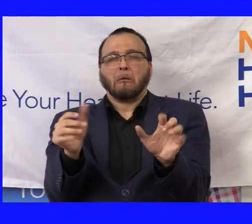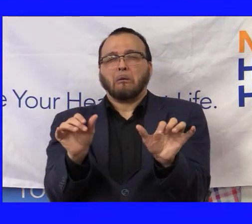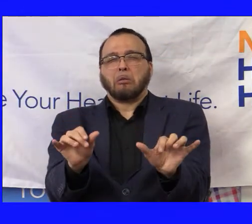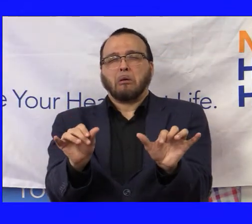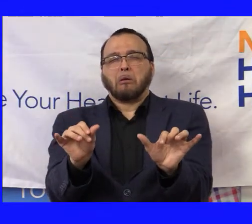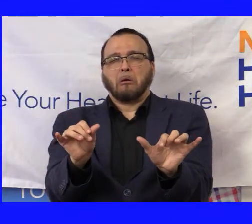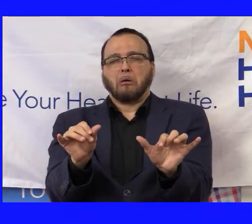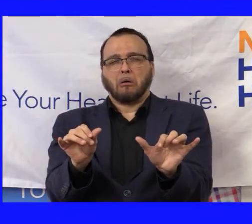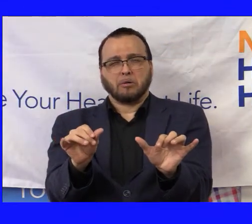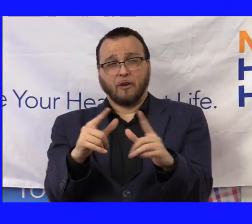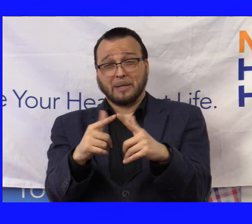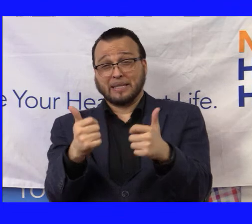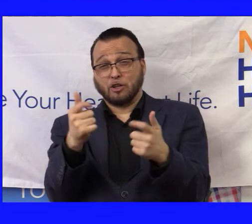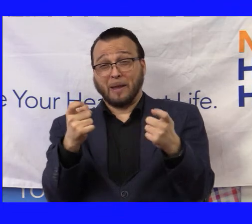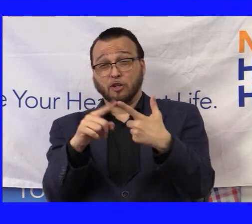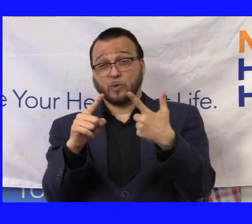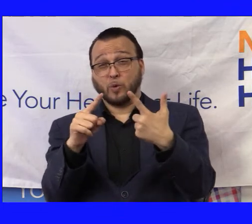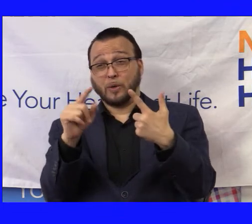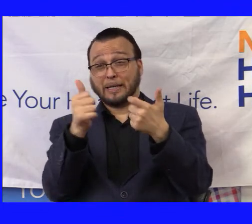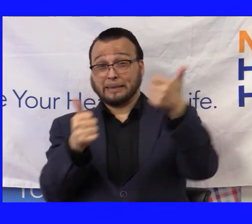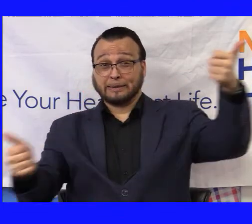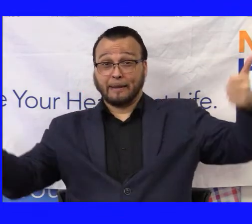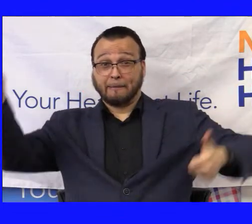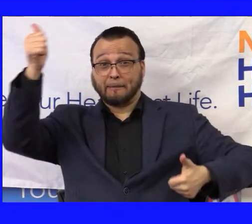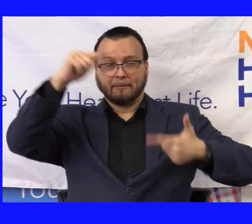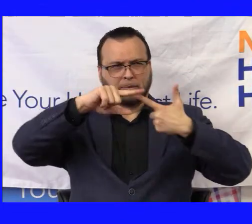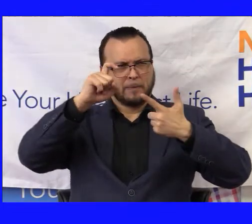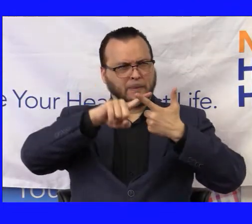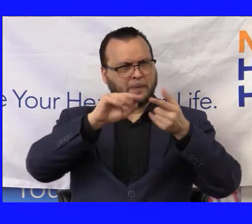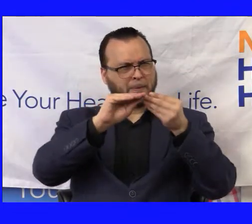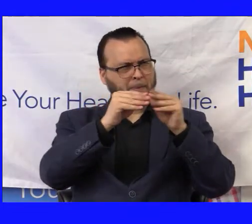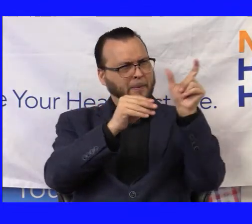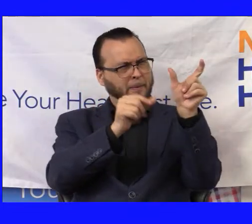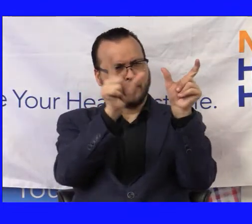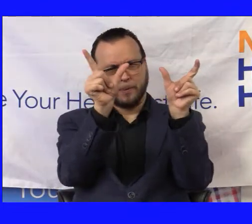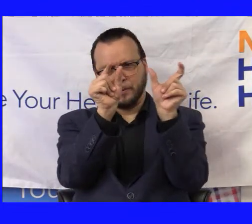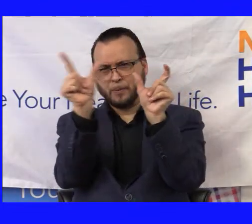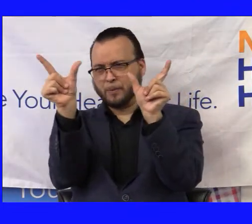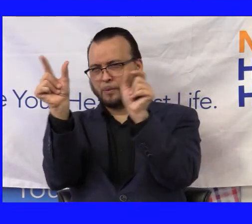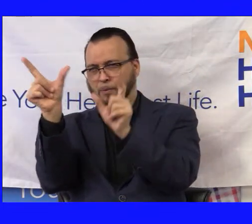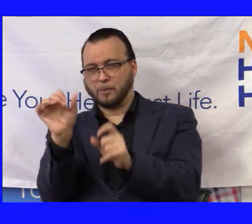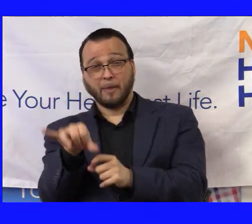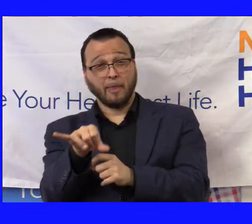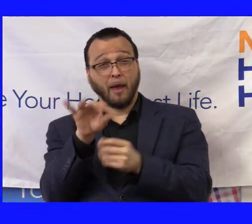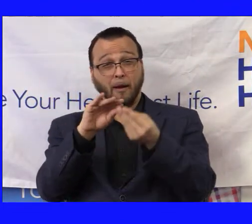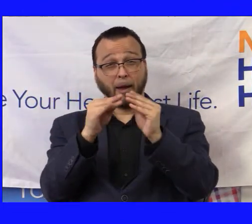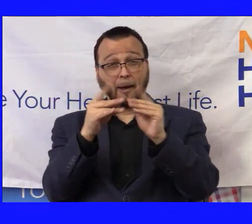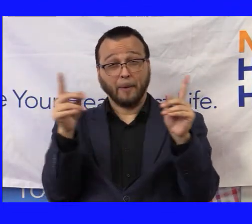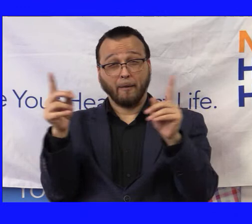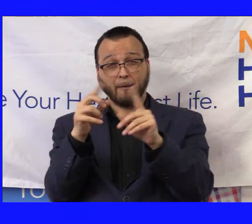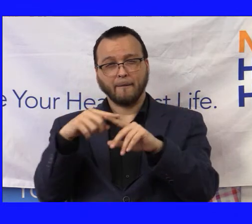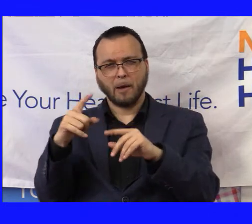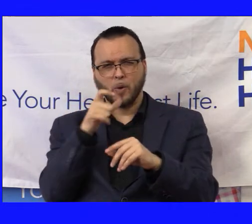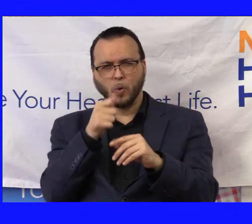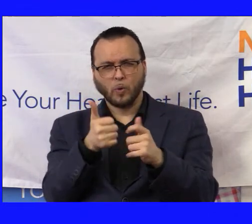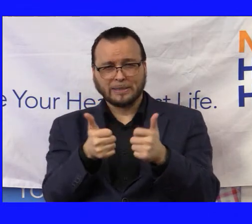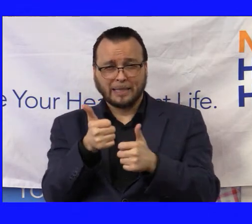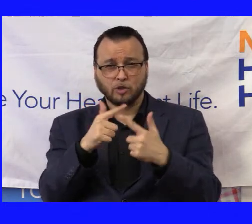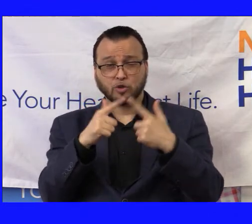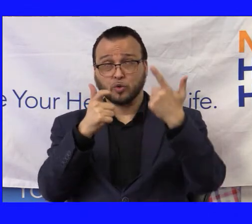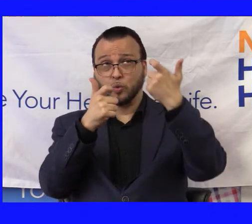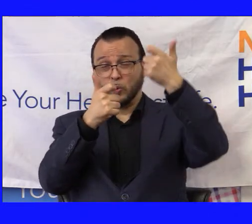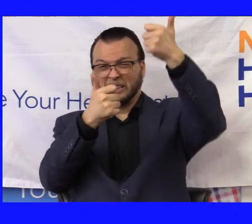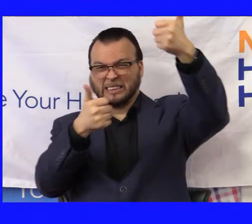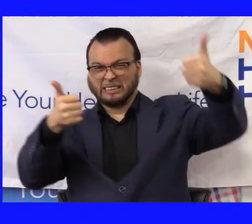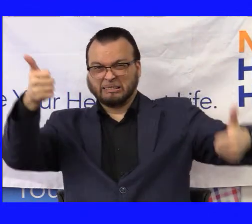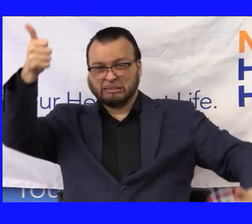will explain that kind of difference, but you see how the numbers kind of change from senior to executive. Maybe